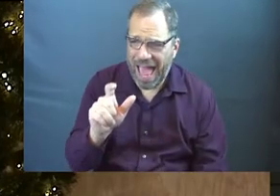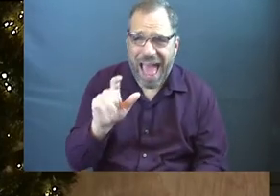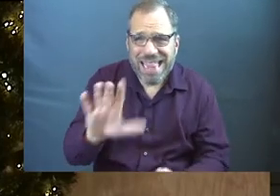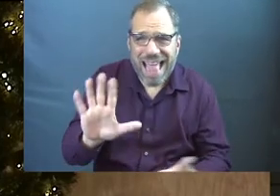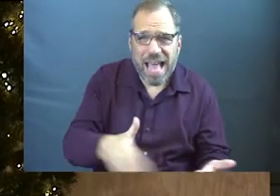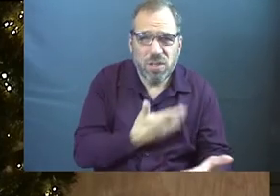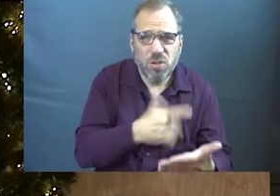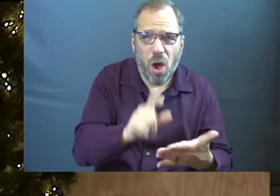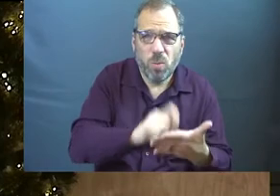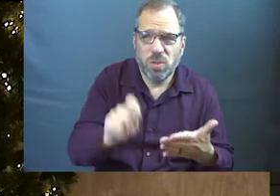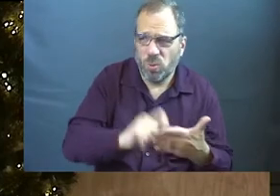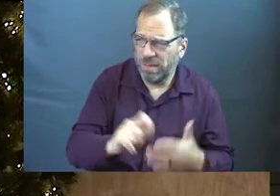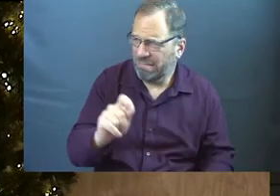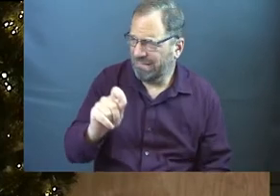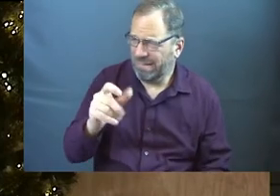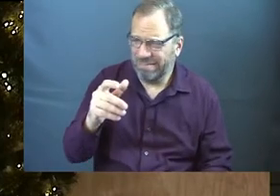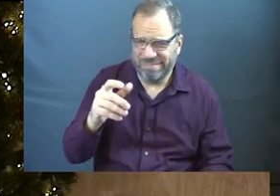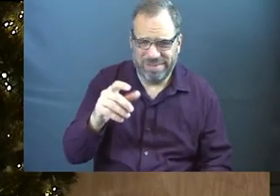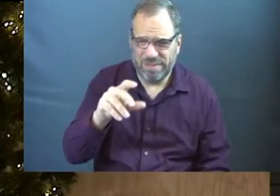ago. Yes?